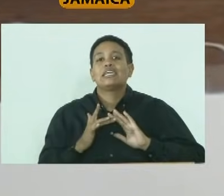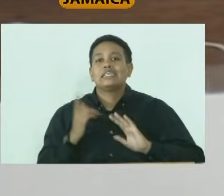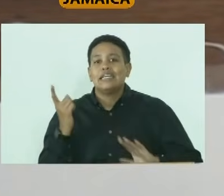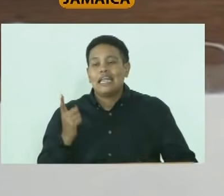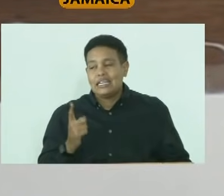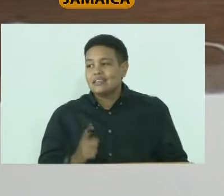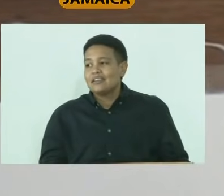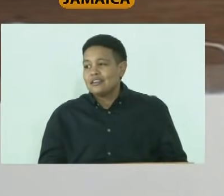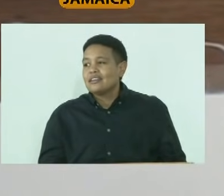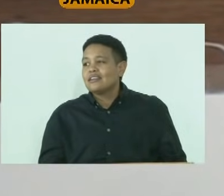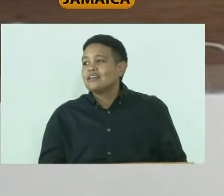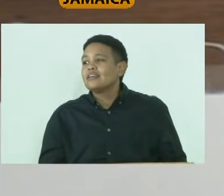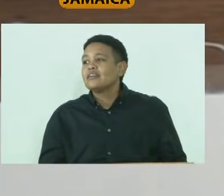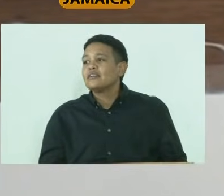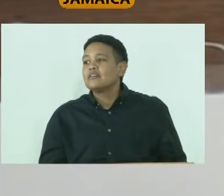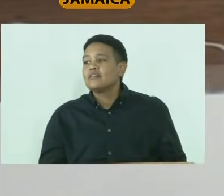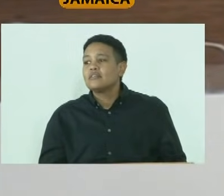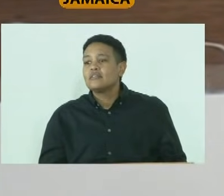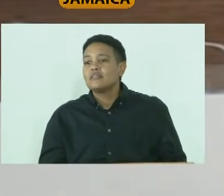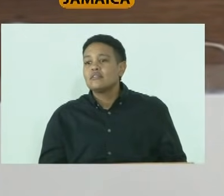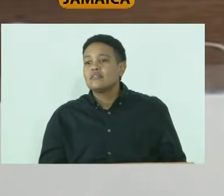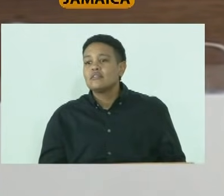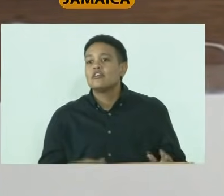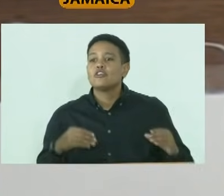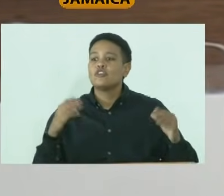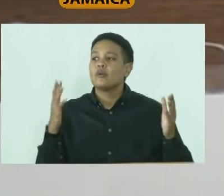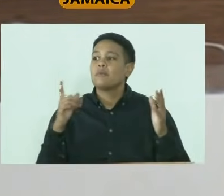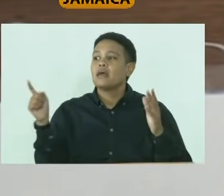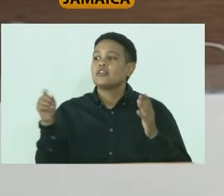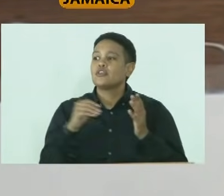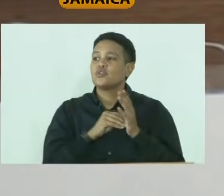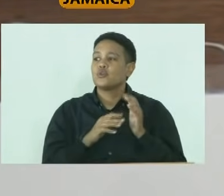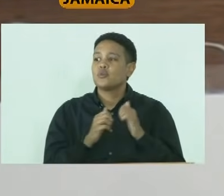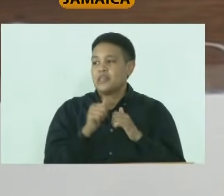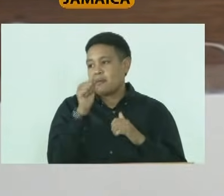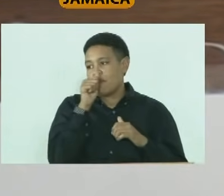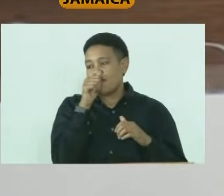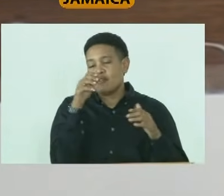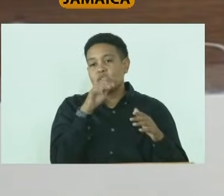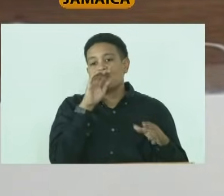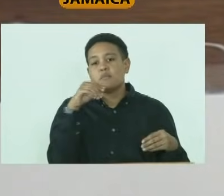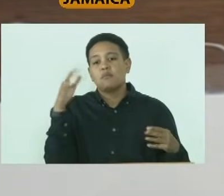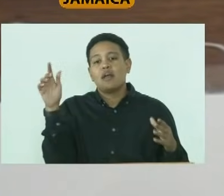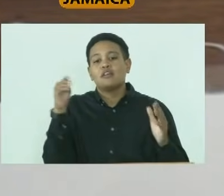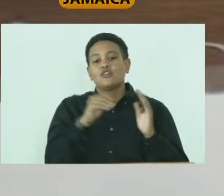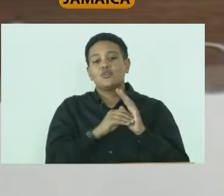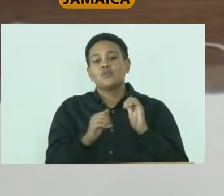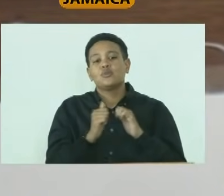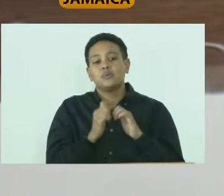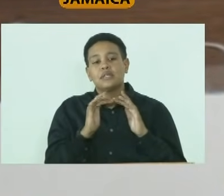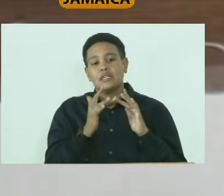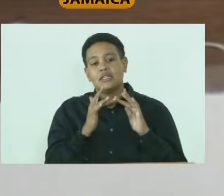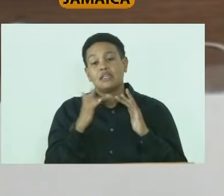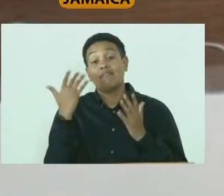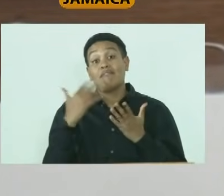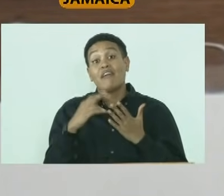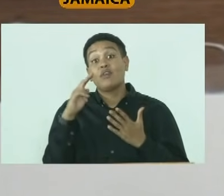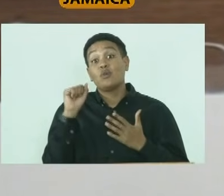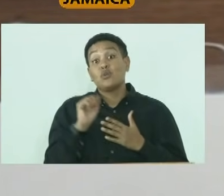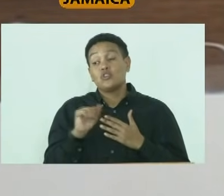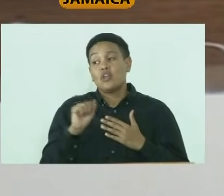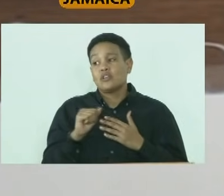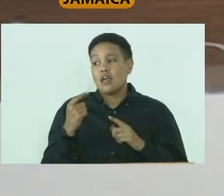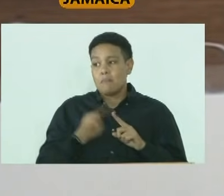in order to supply their students with a private provider to supply their students with internet and the required